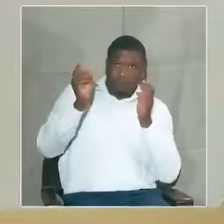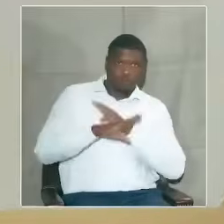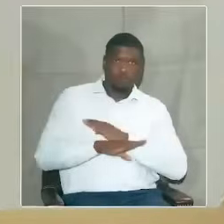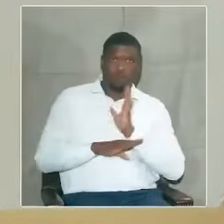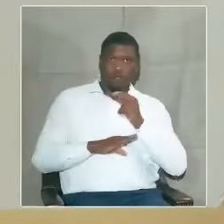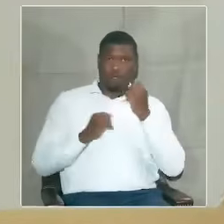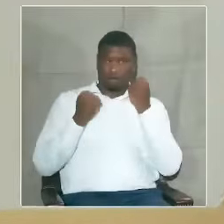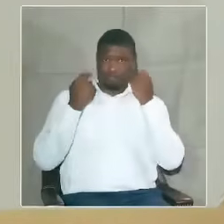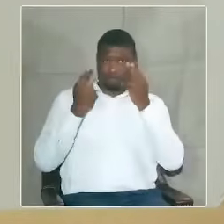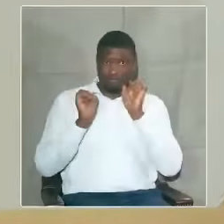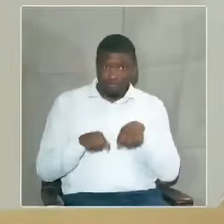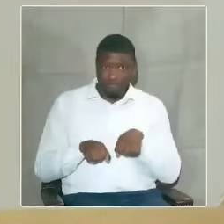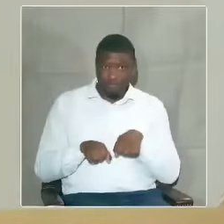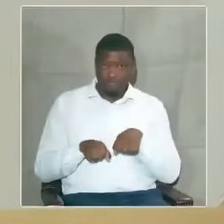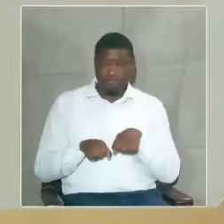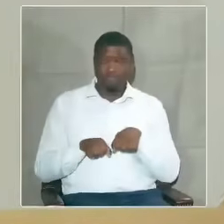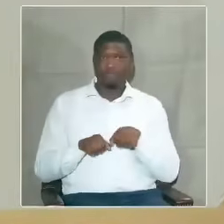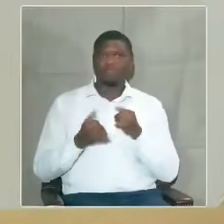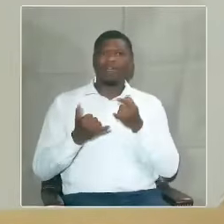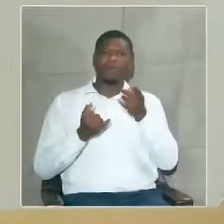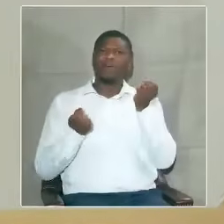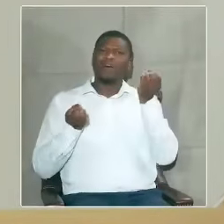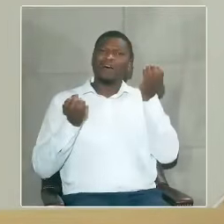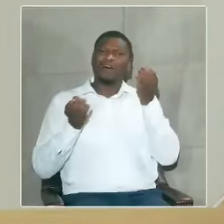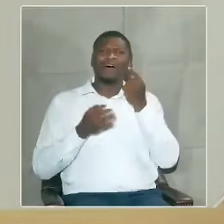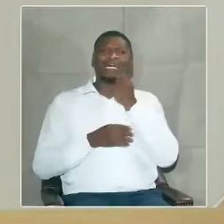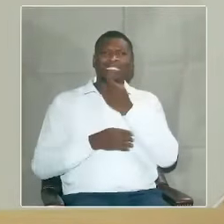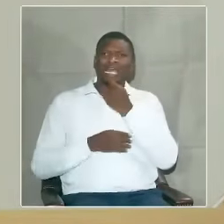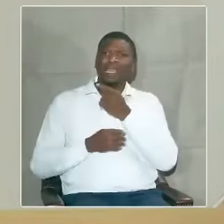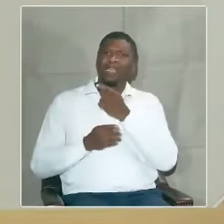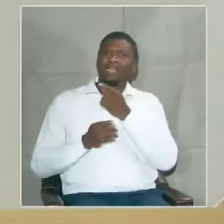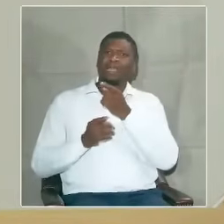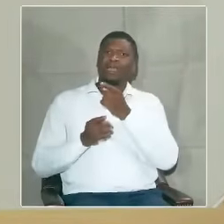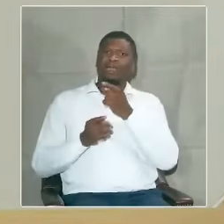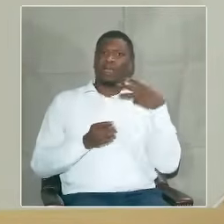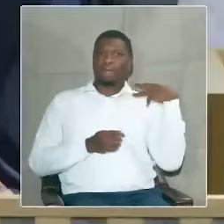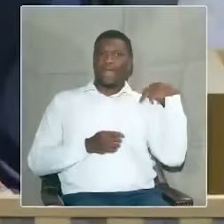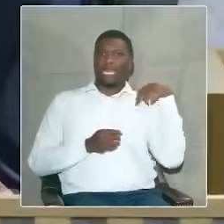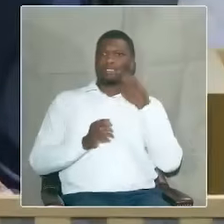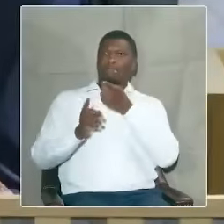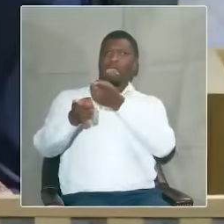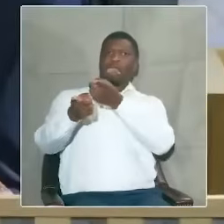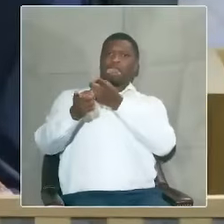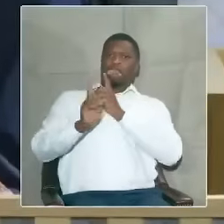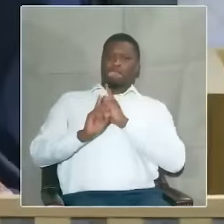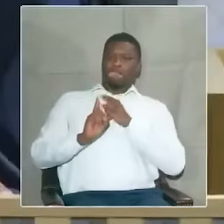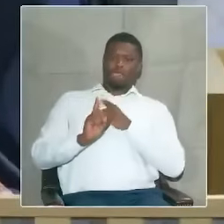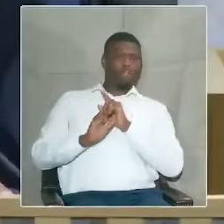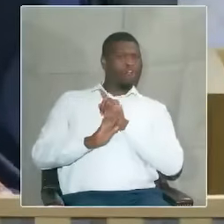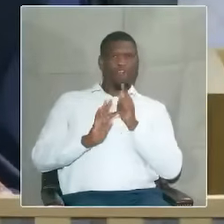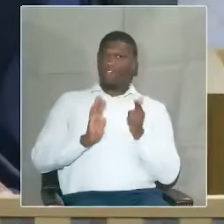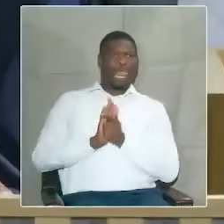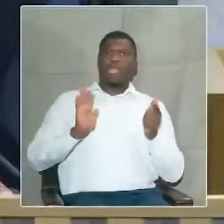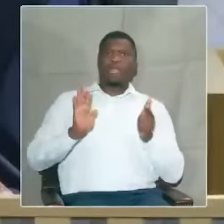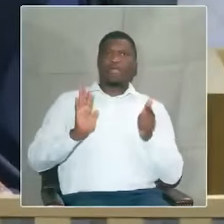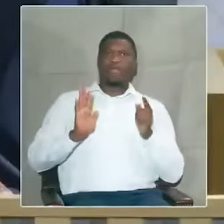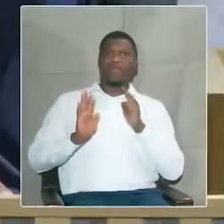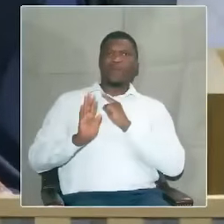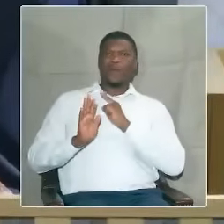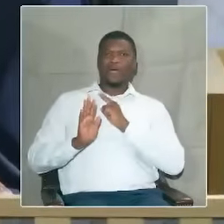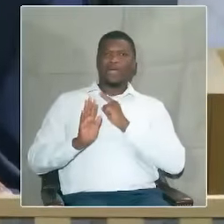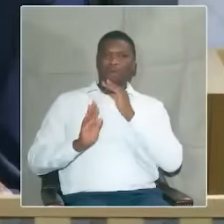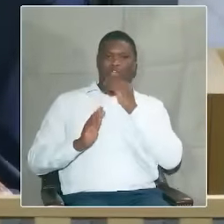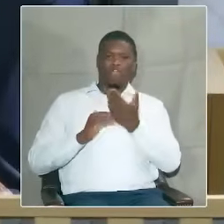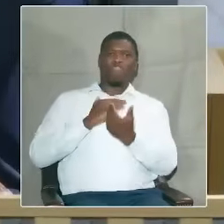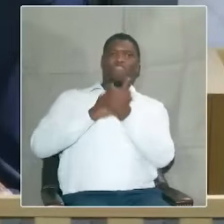minister. Now, you say in so many words that this was unlawful. Unlawful, why? Because it strayed onto